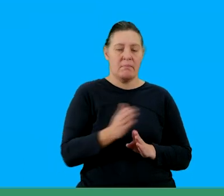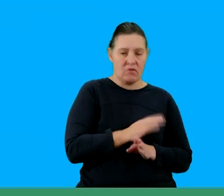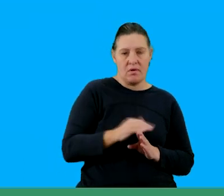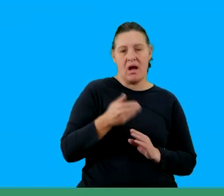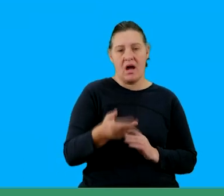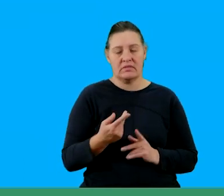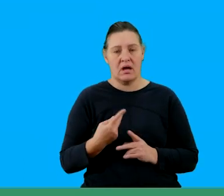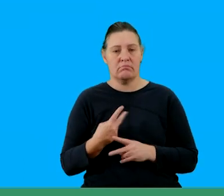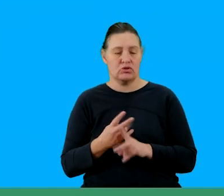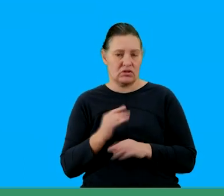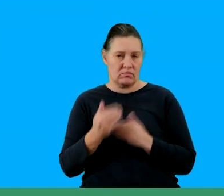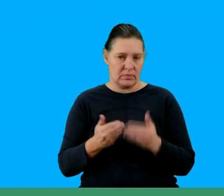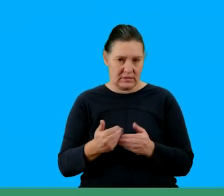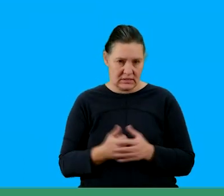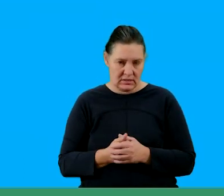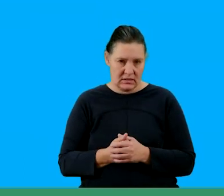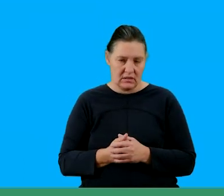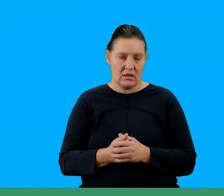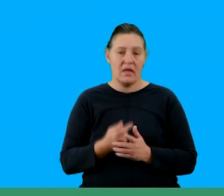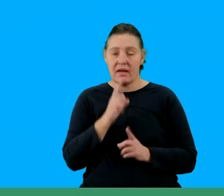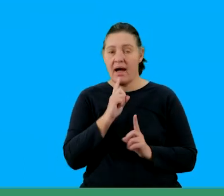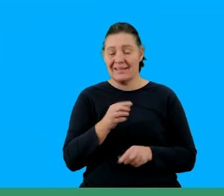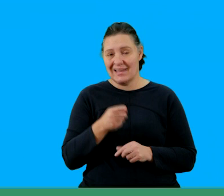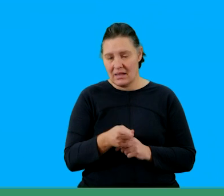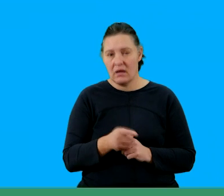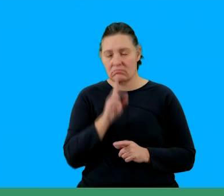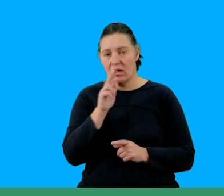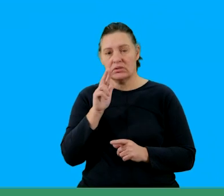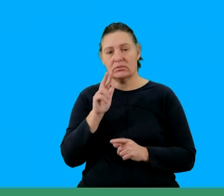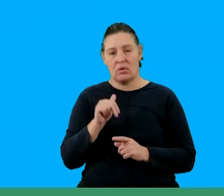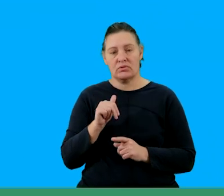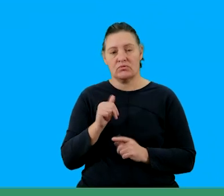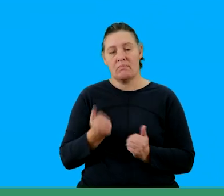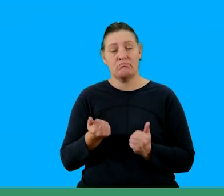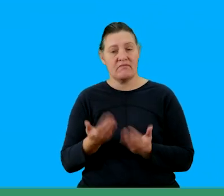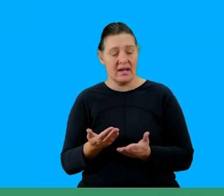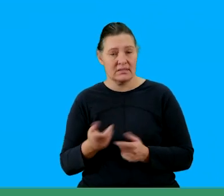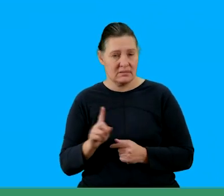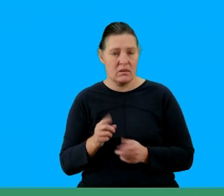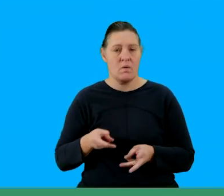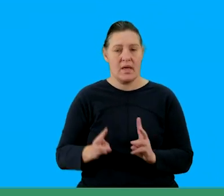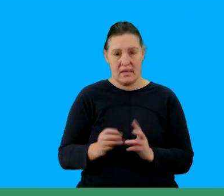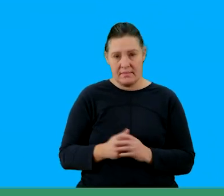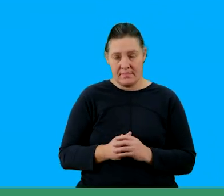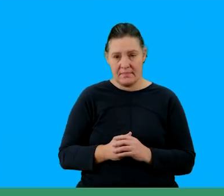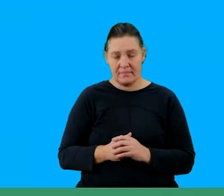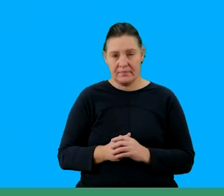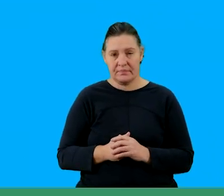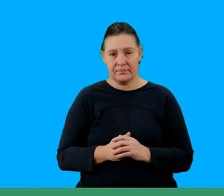and after the production process. So the answer there, you are supposed to provide it in this